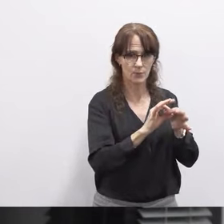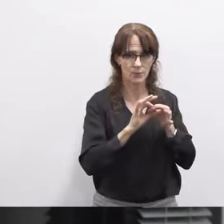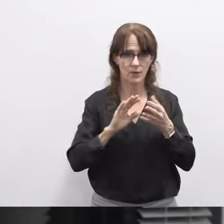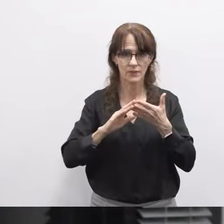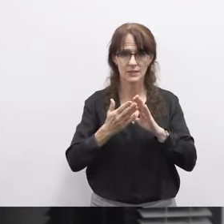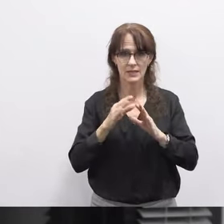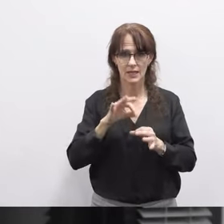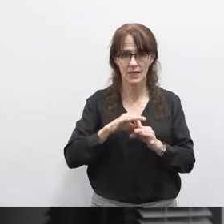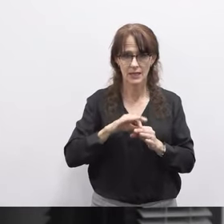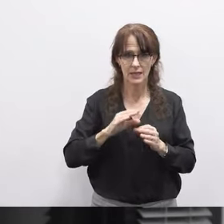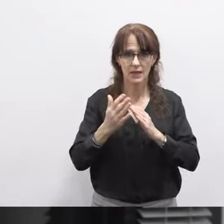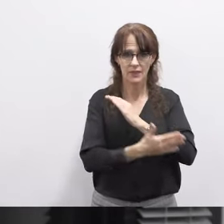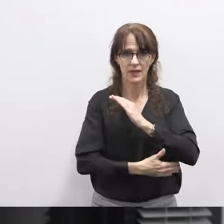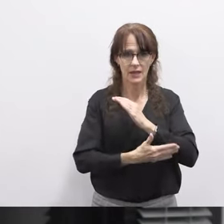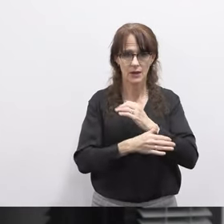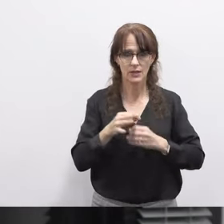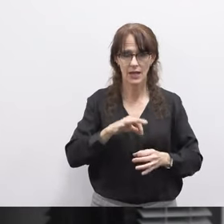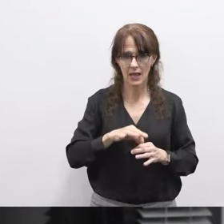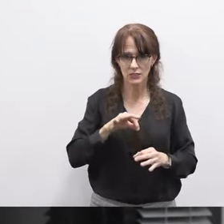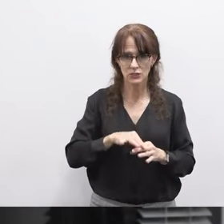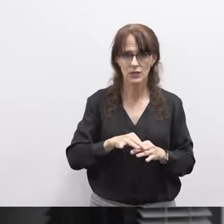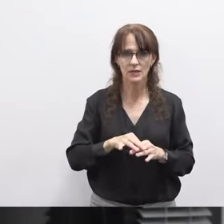city's election, with the county's elections,